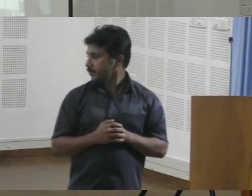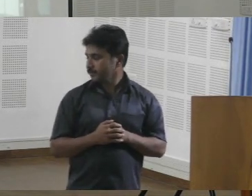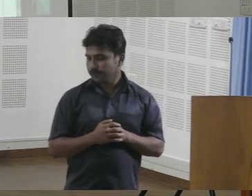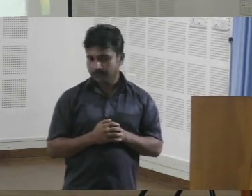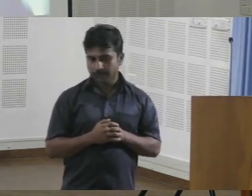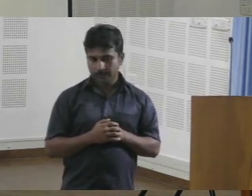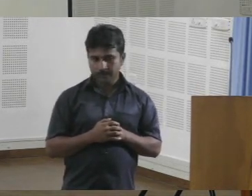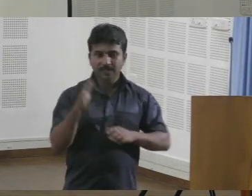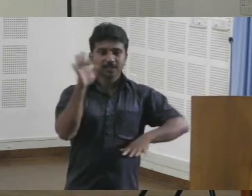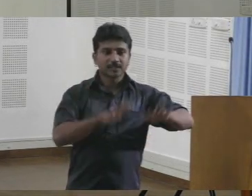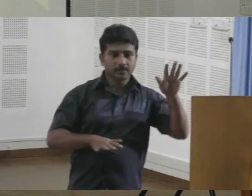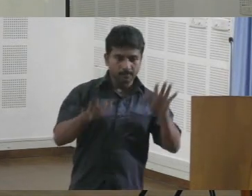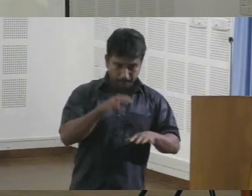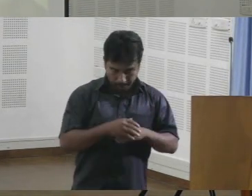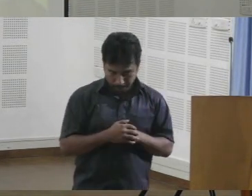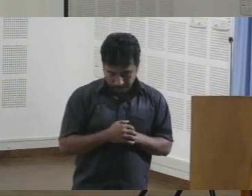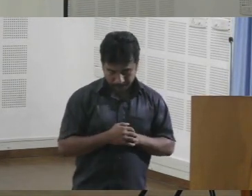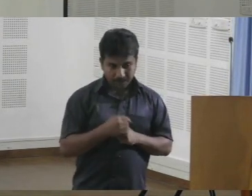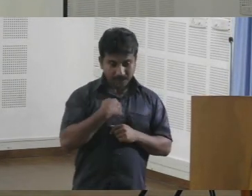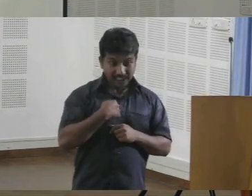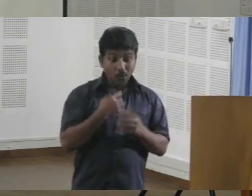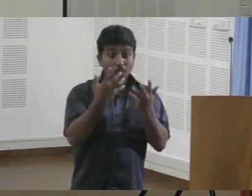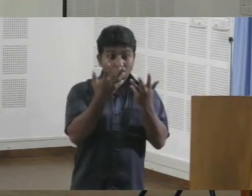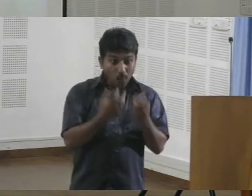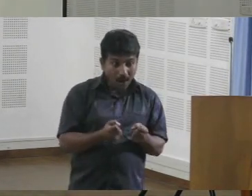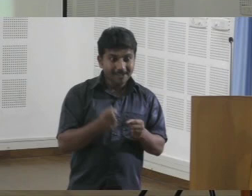Swimming. I want swimming. Do you want swimming?